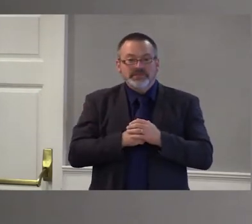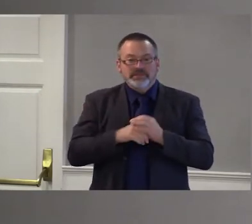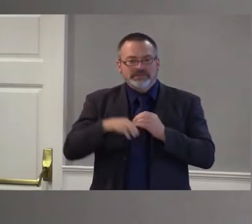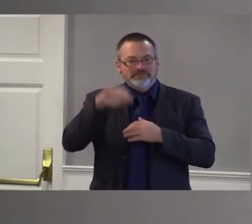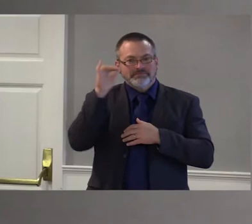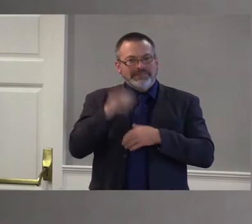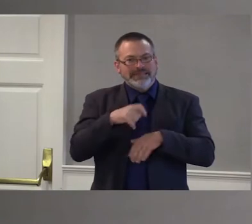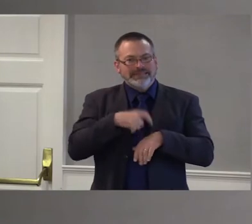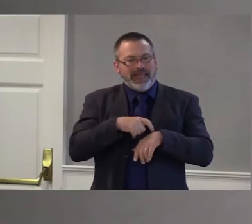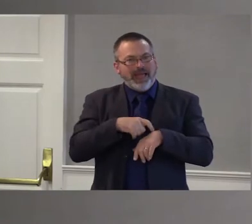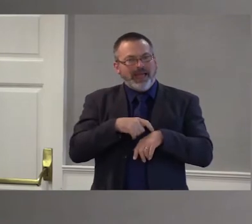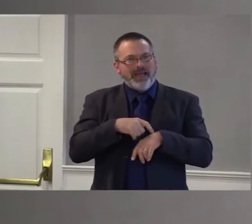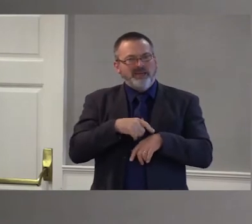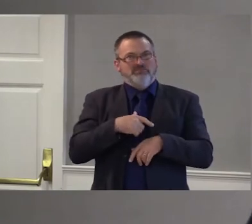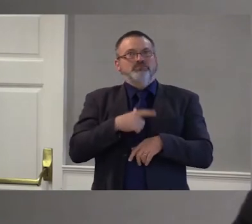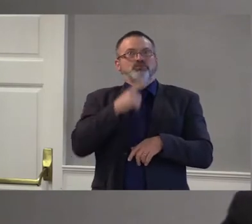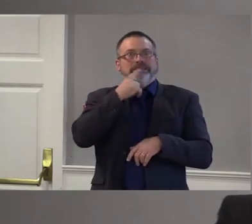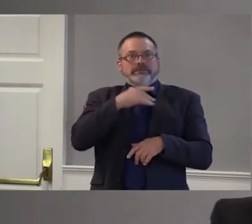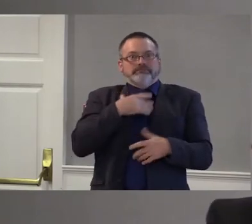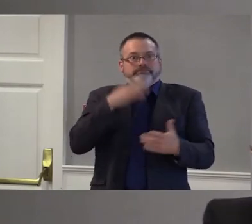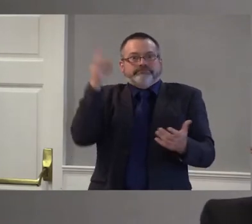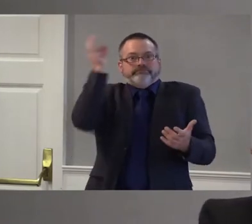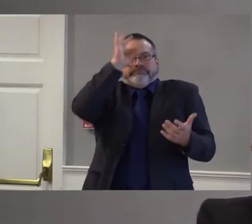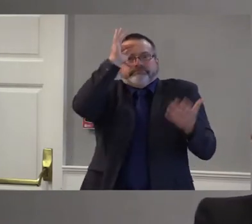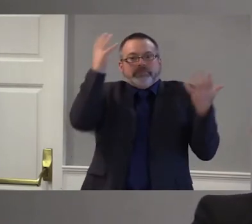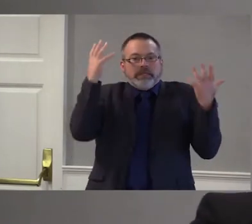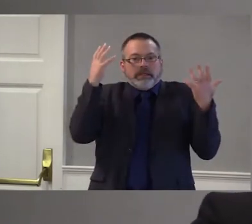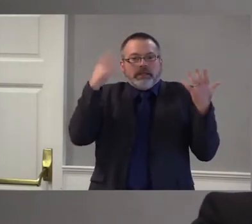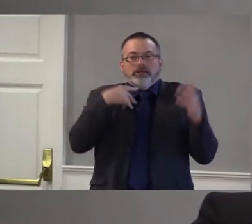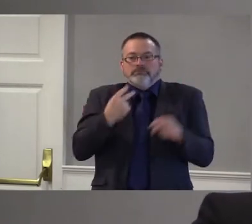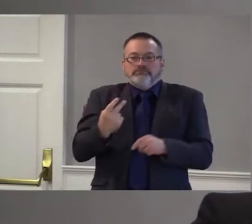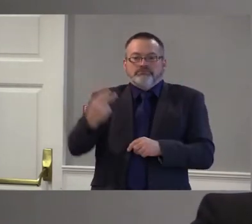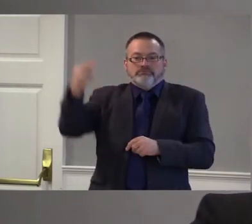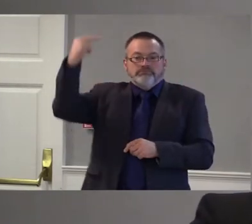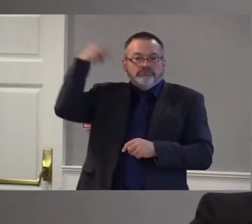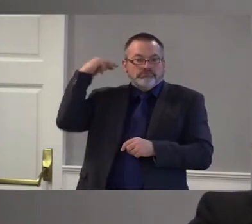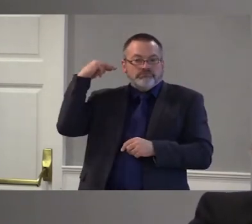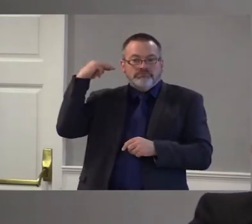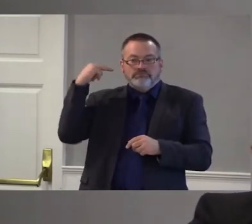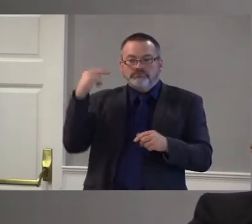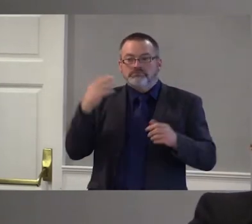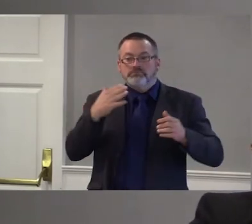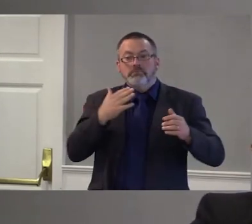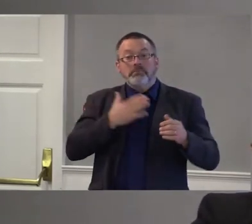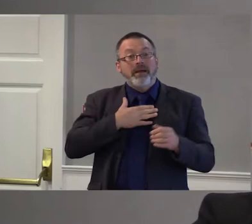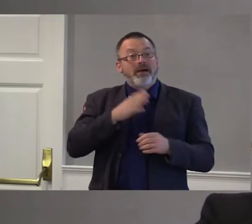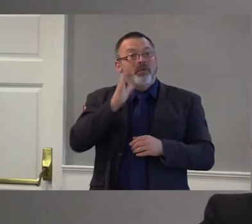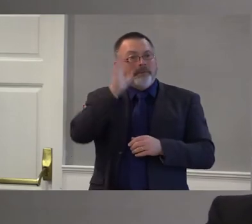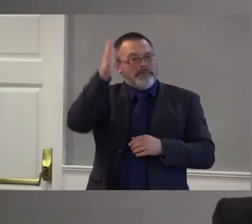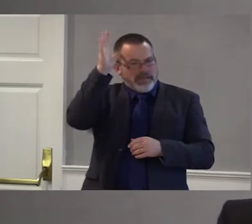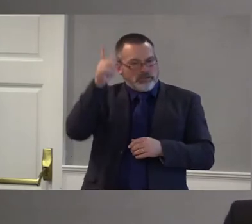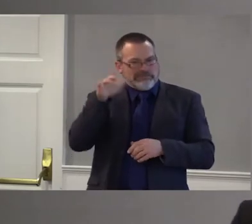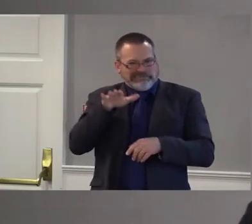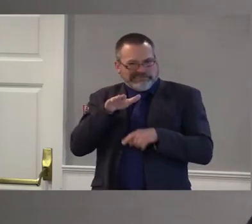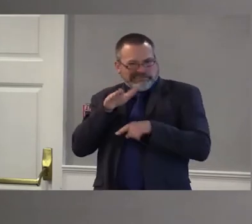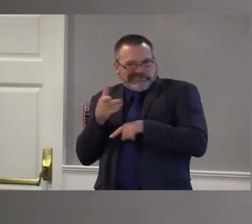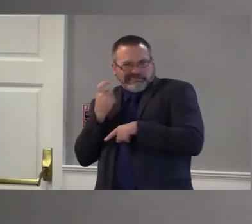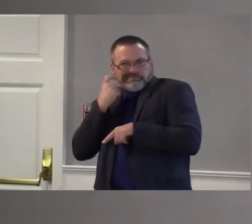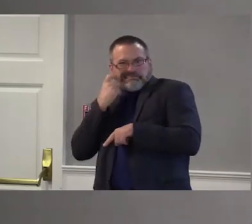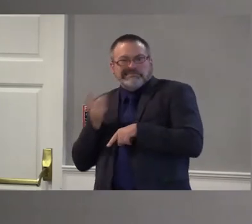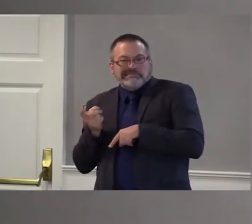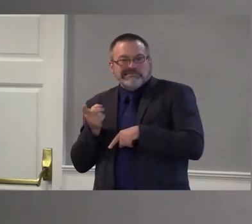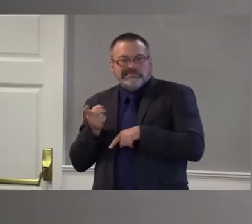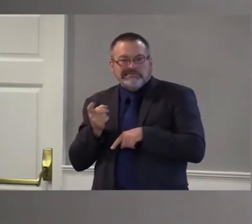reflect back to 1990, my pap Touchette died in January of that year. He was an amputee due to complications